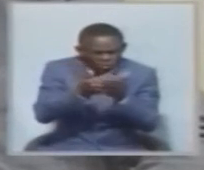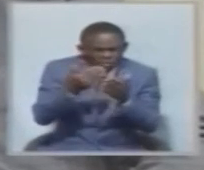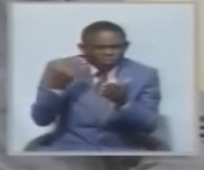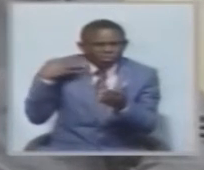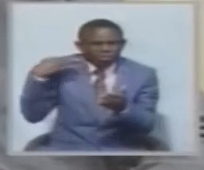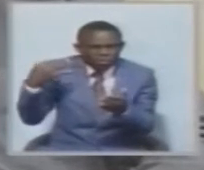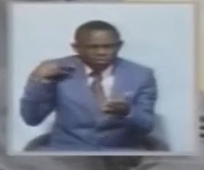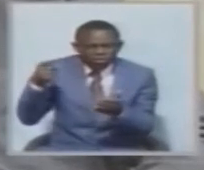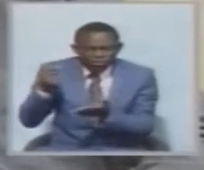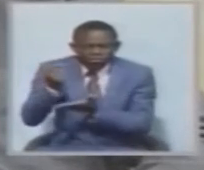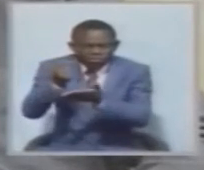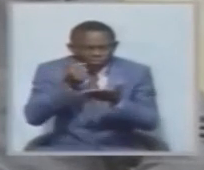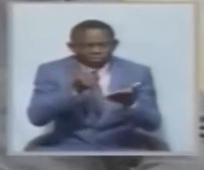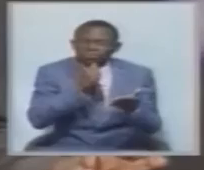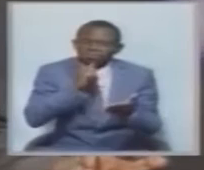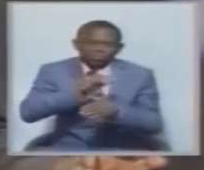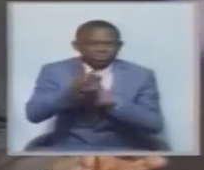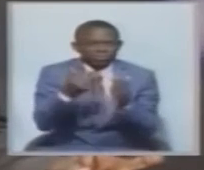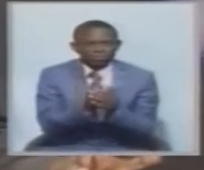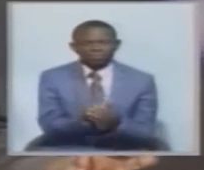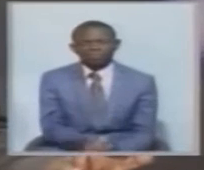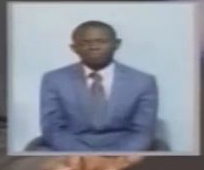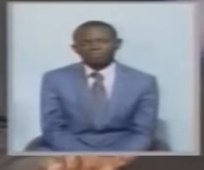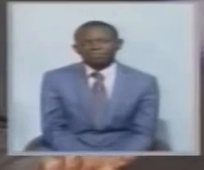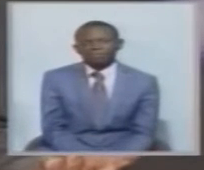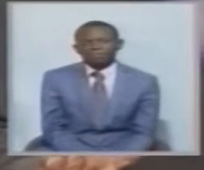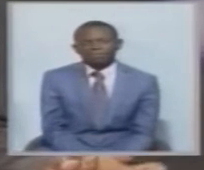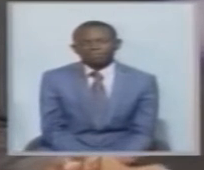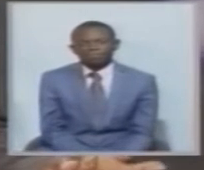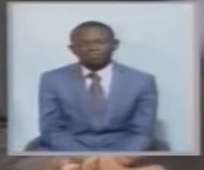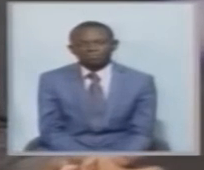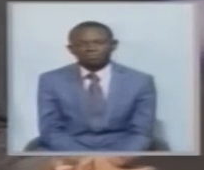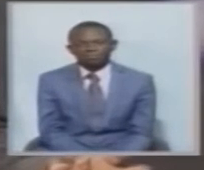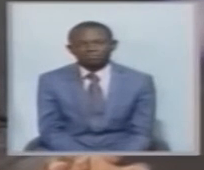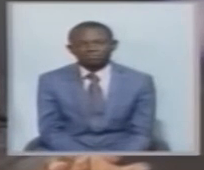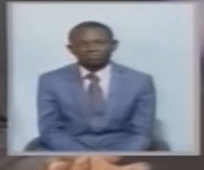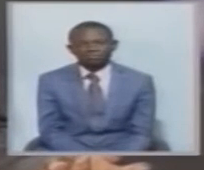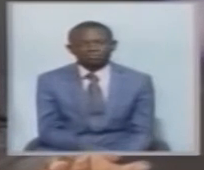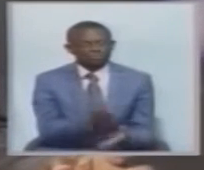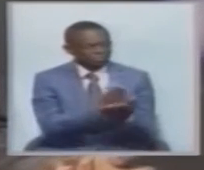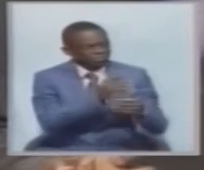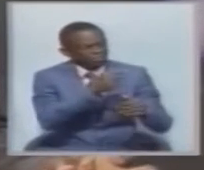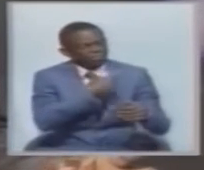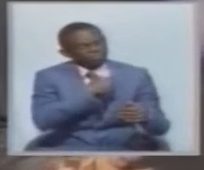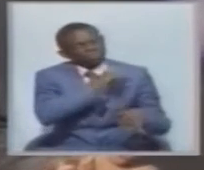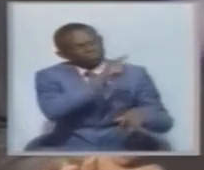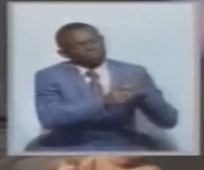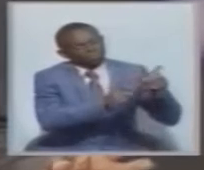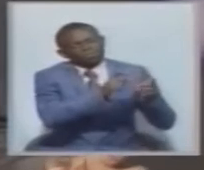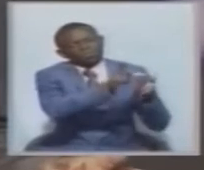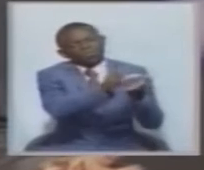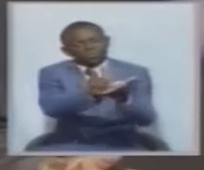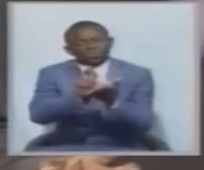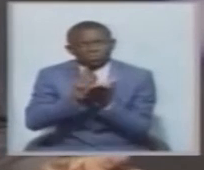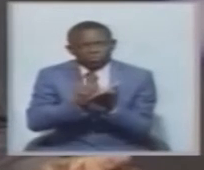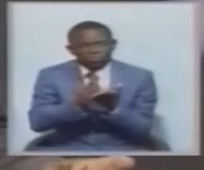speaking to that, I was going to say, sometimes when I ask about the loans, one is tempted to ask, why do we